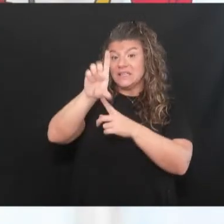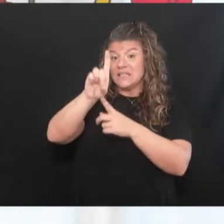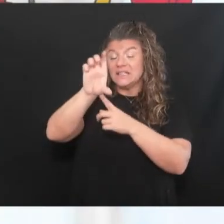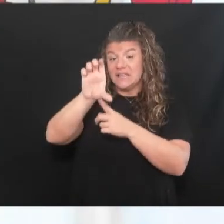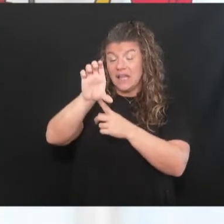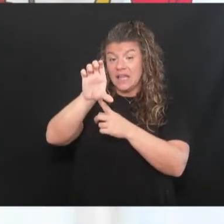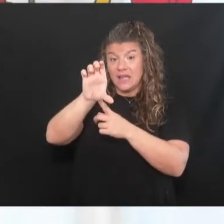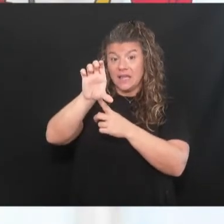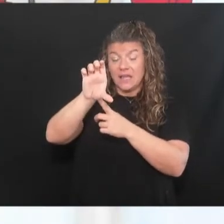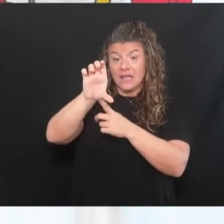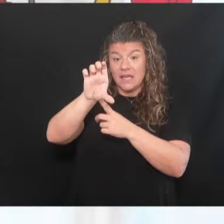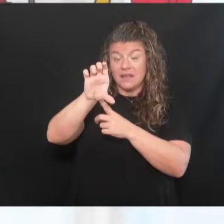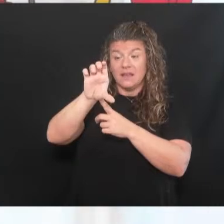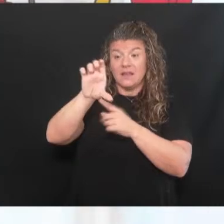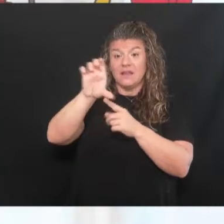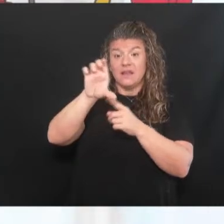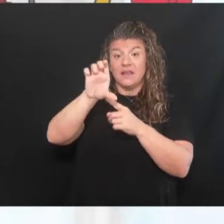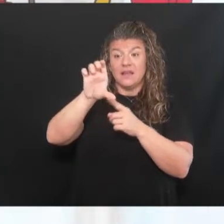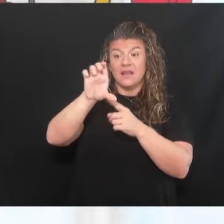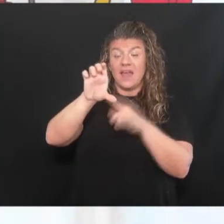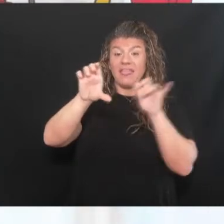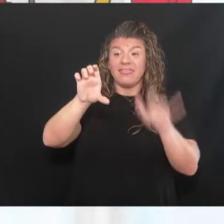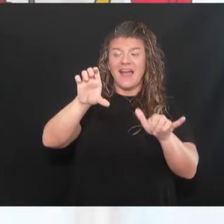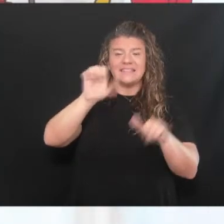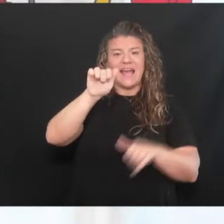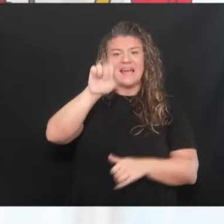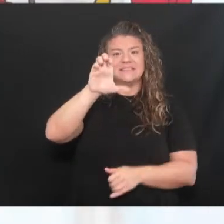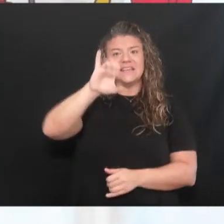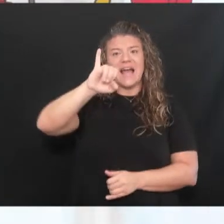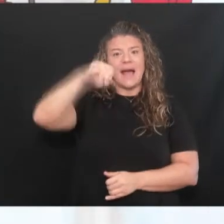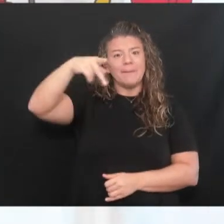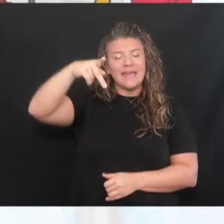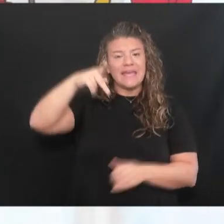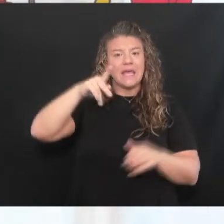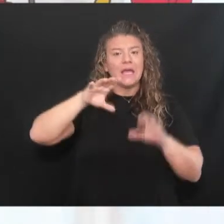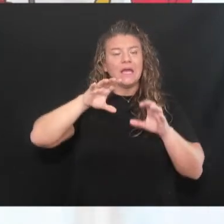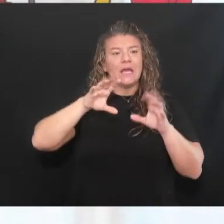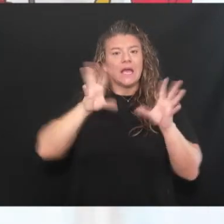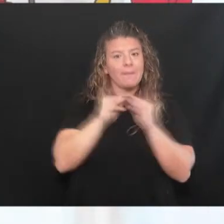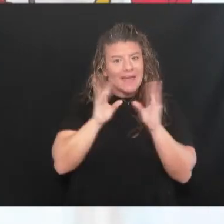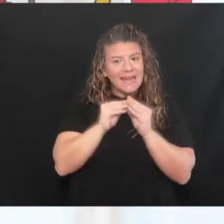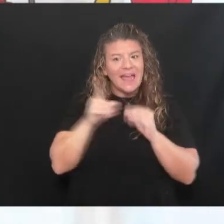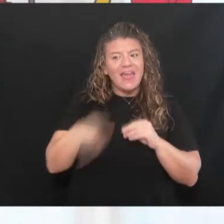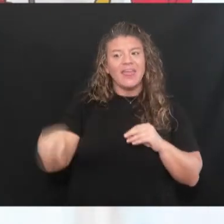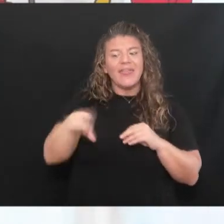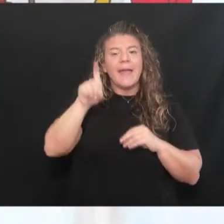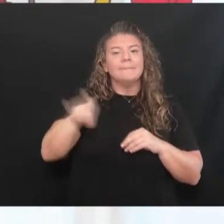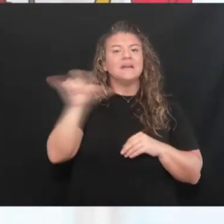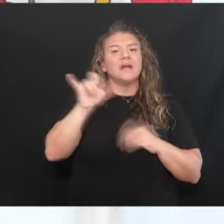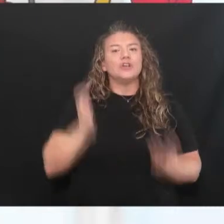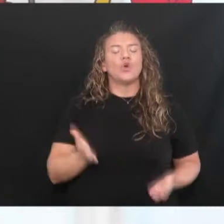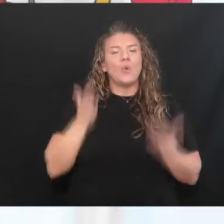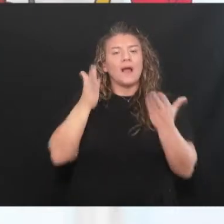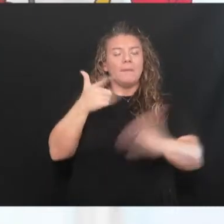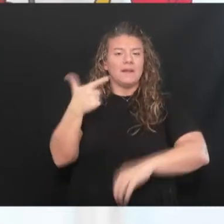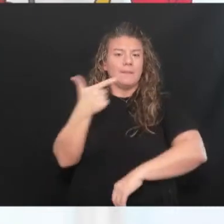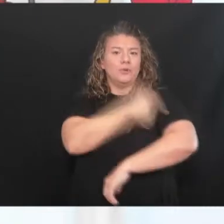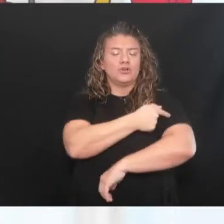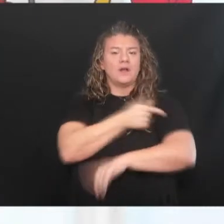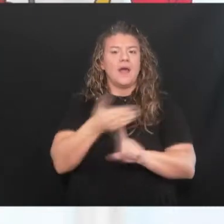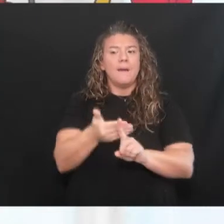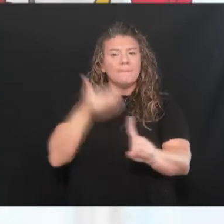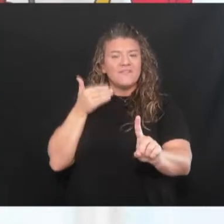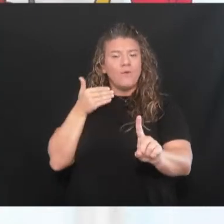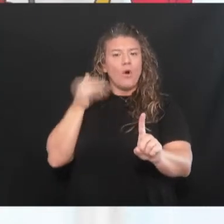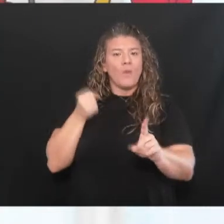CDC's, and this is the ACIP committee, must also recommend the booster shots before we can start